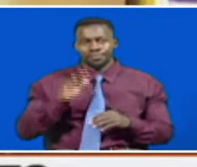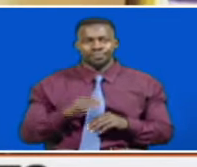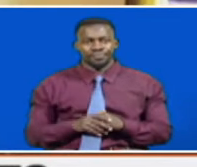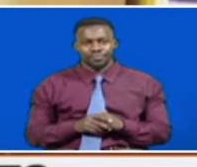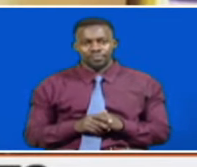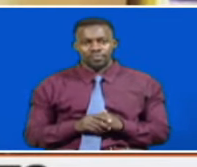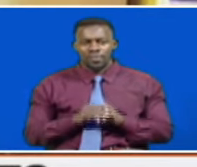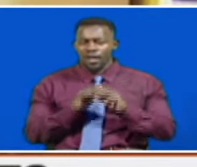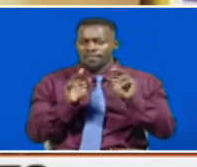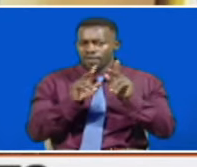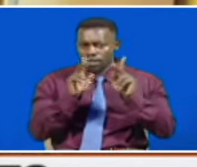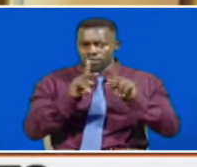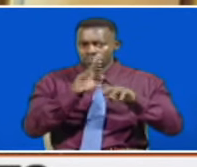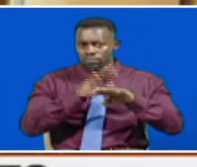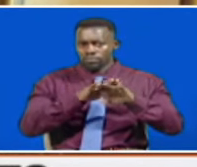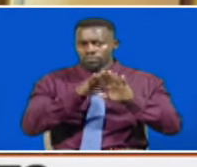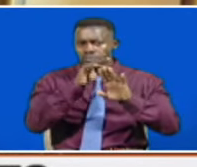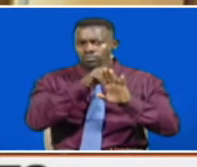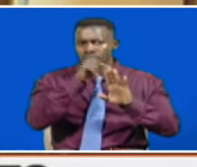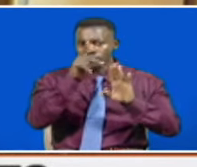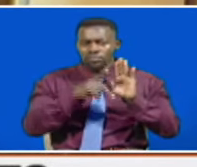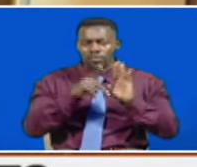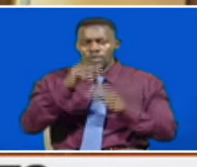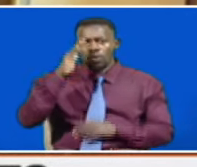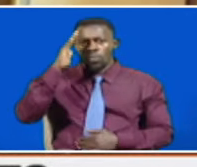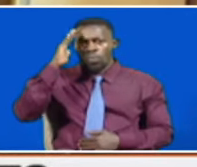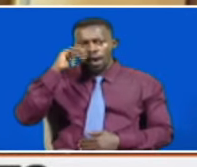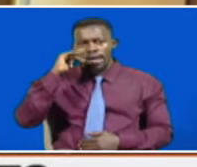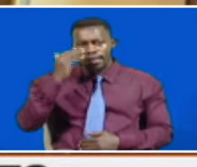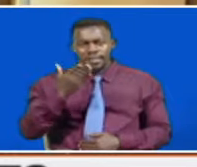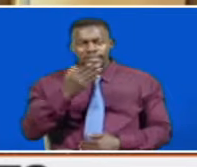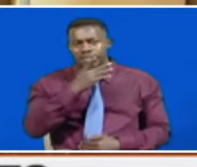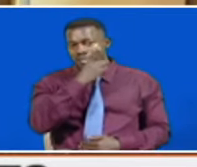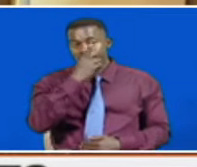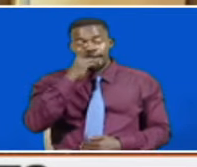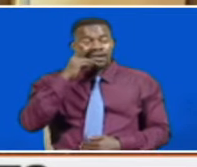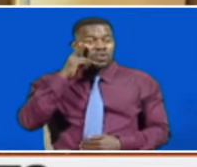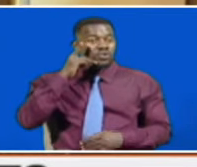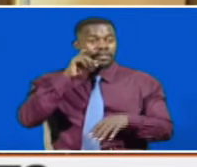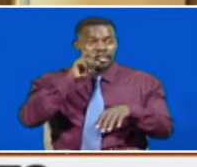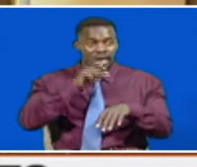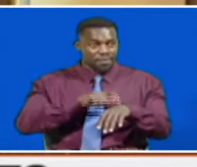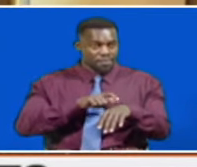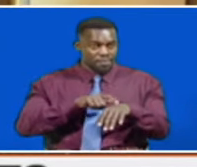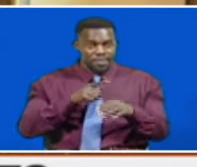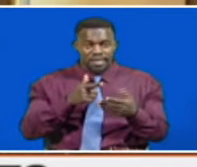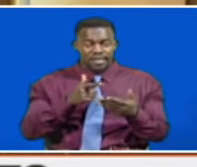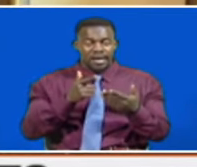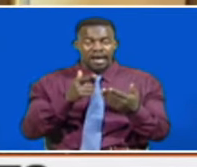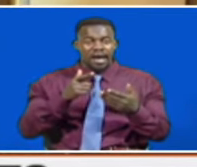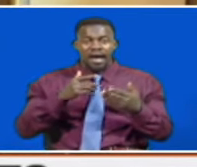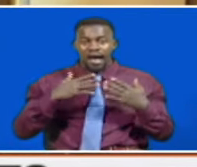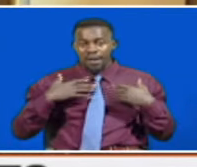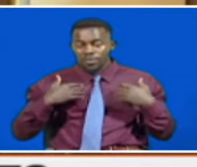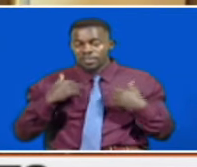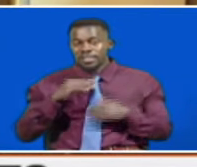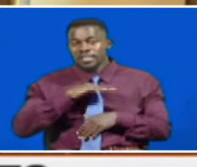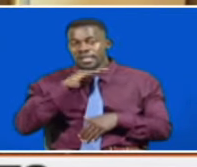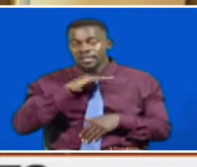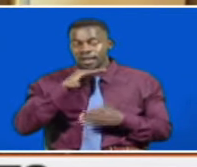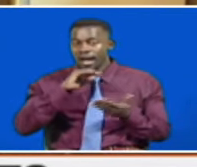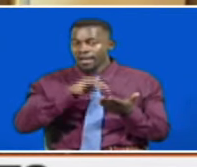all, no matter what level of drought, they will not be able to lose their livestock again, never